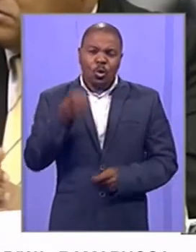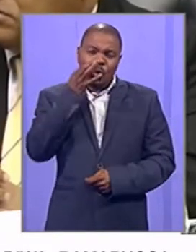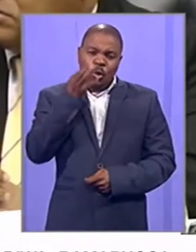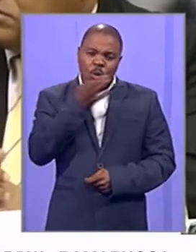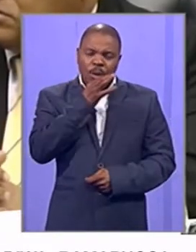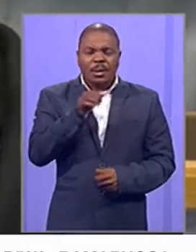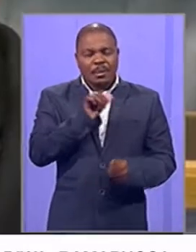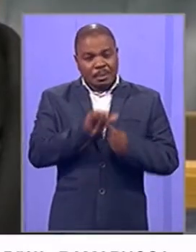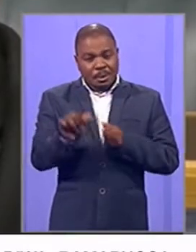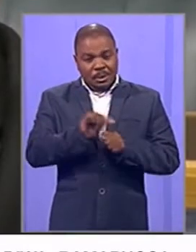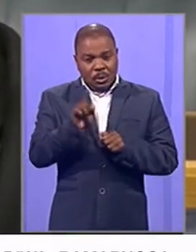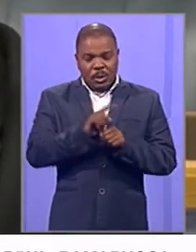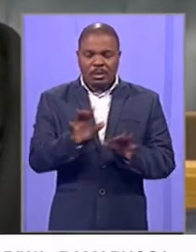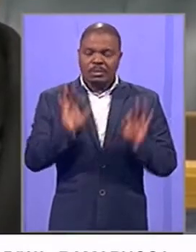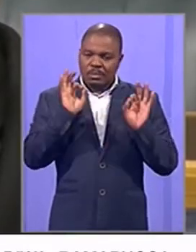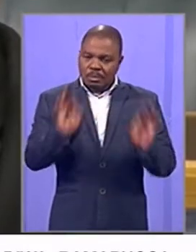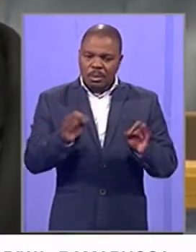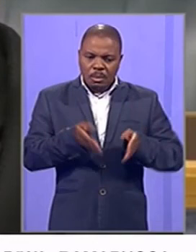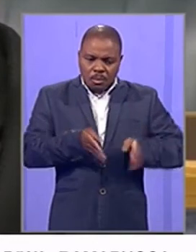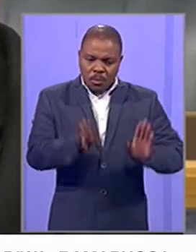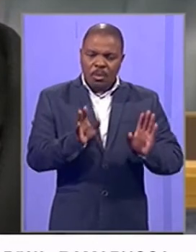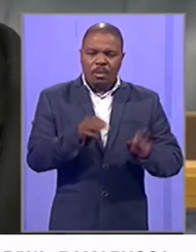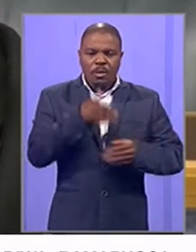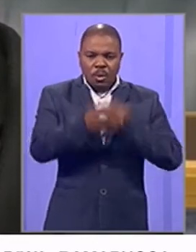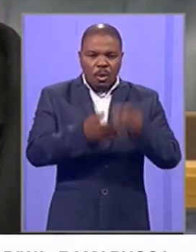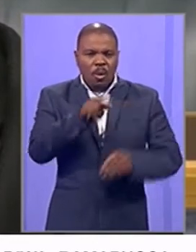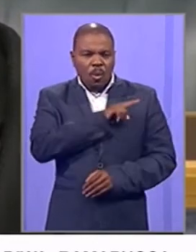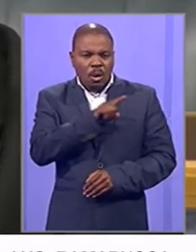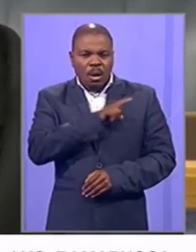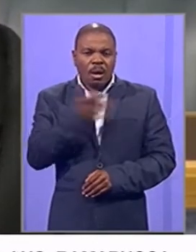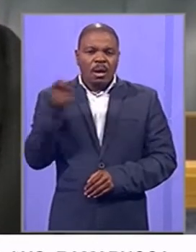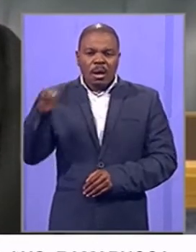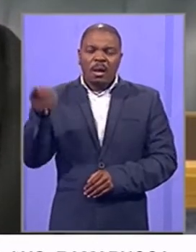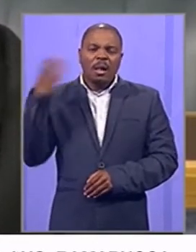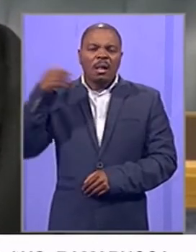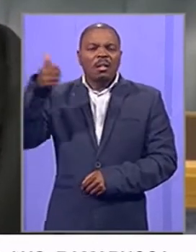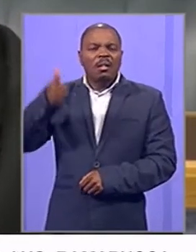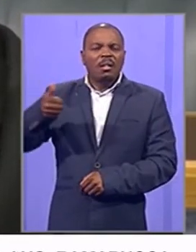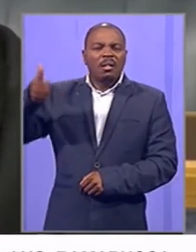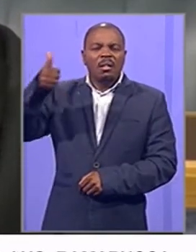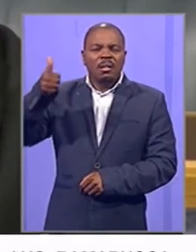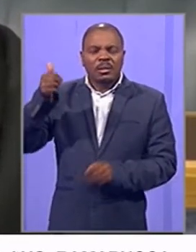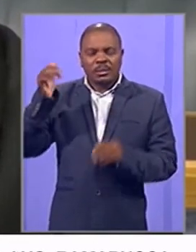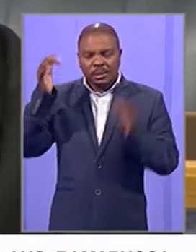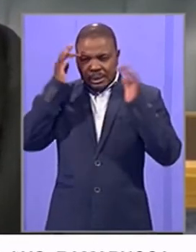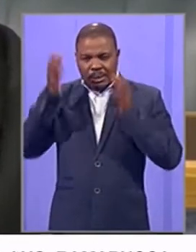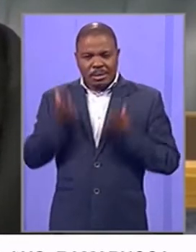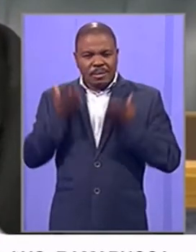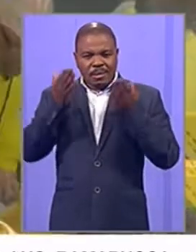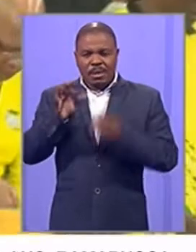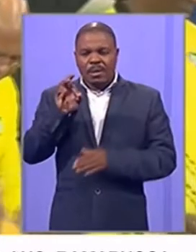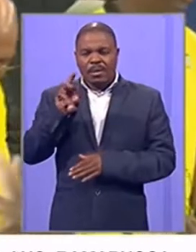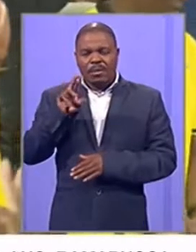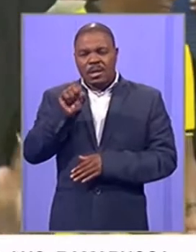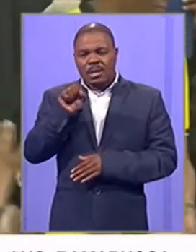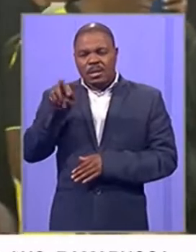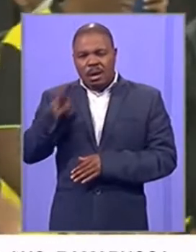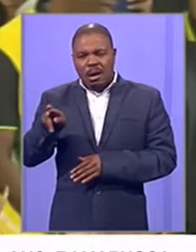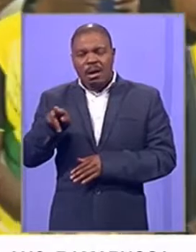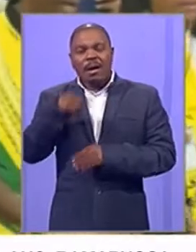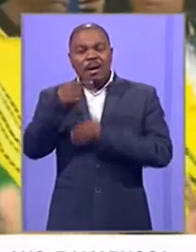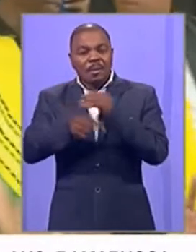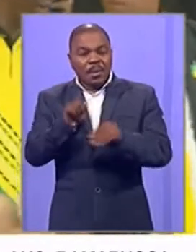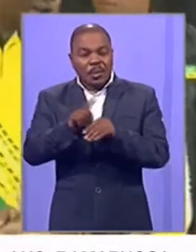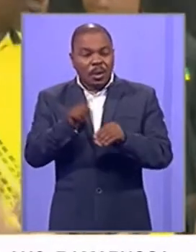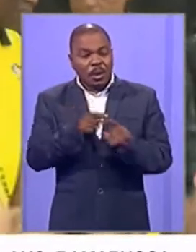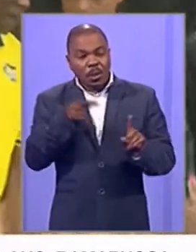tsewa magato a malebana le ditatofatso tse di dirilweng ke moeteledipele wa maloba wa botlhodi a sa Fraser malebana le gore